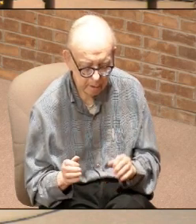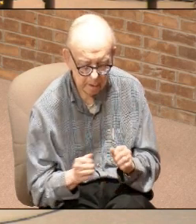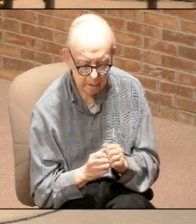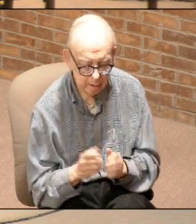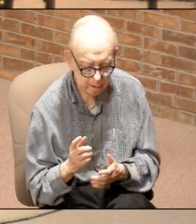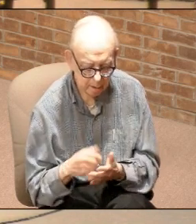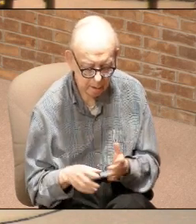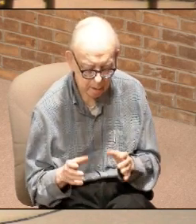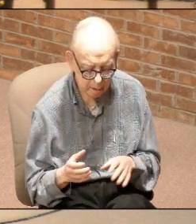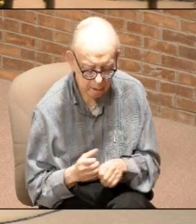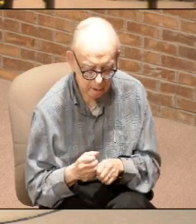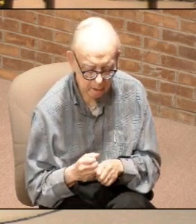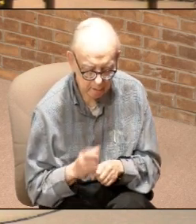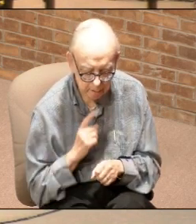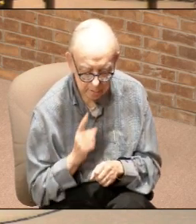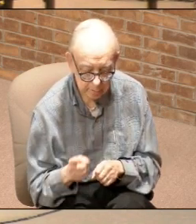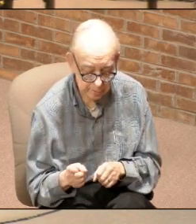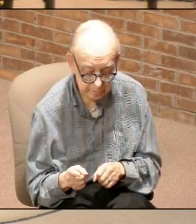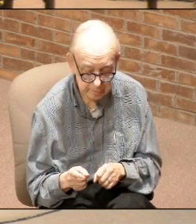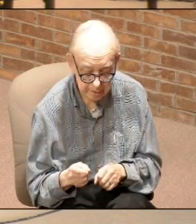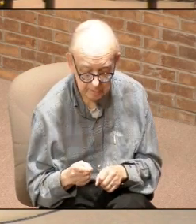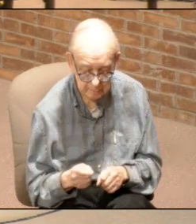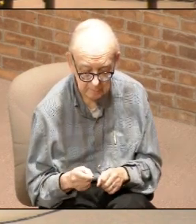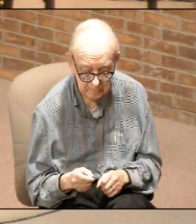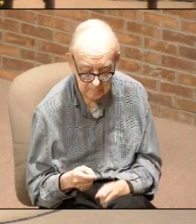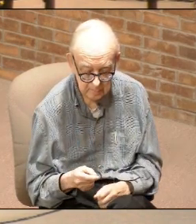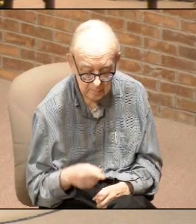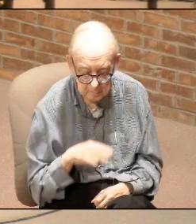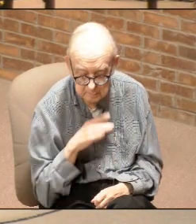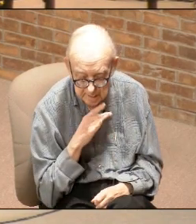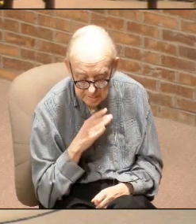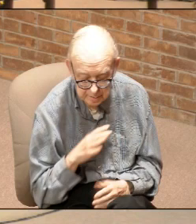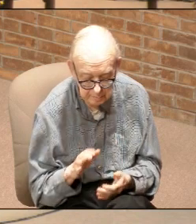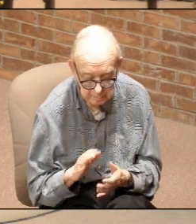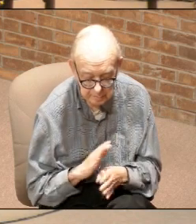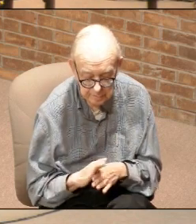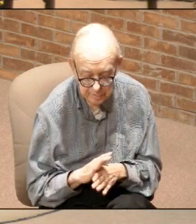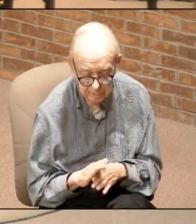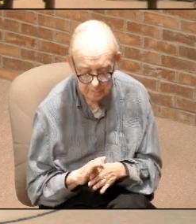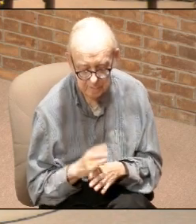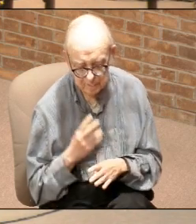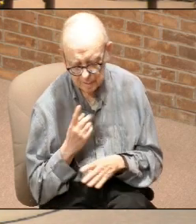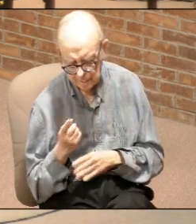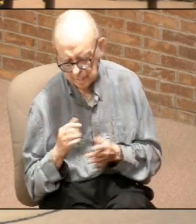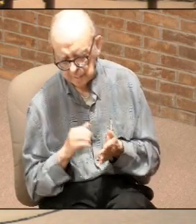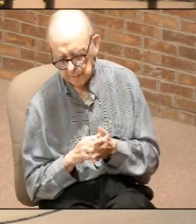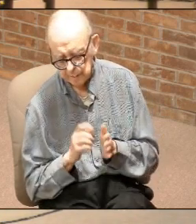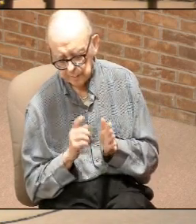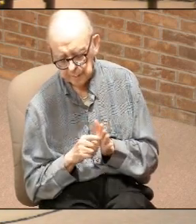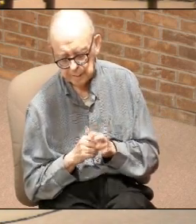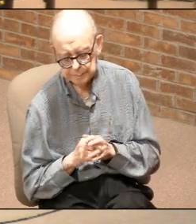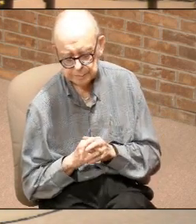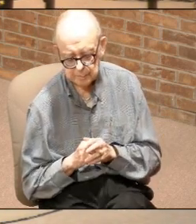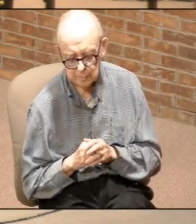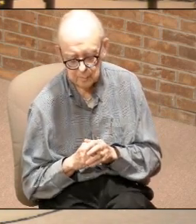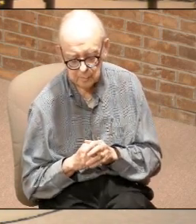it's going to be some pretty messy business right so you think about it for a minute